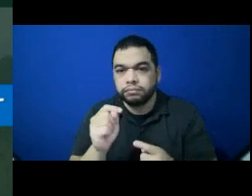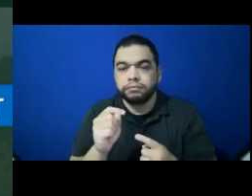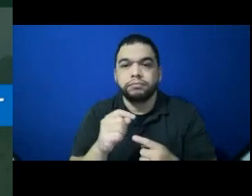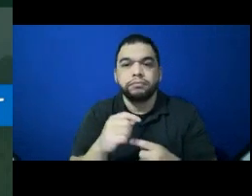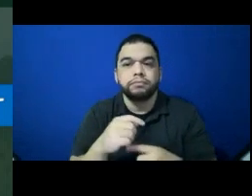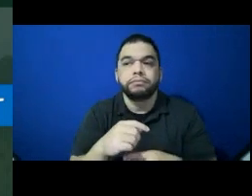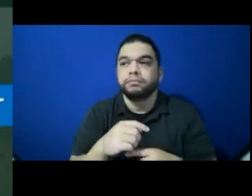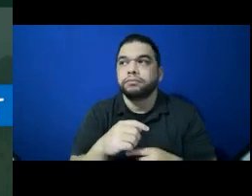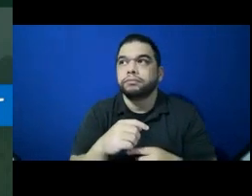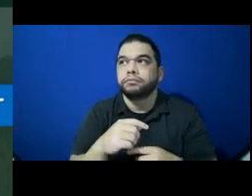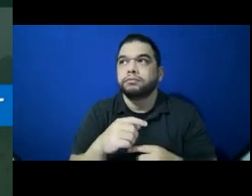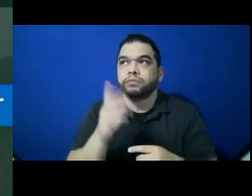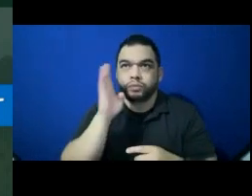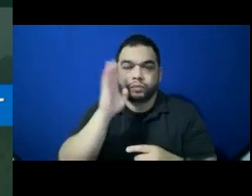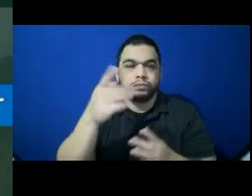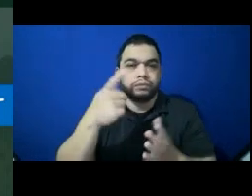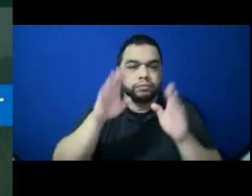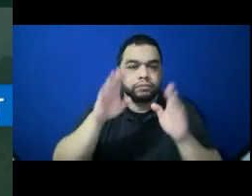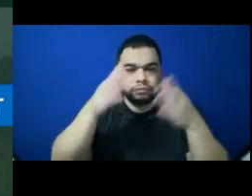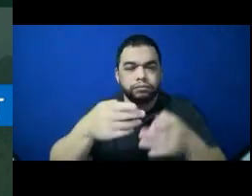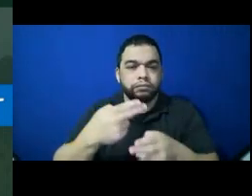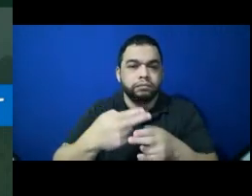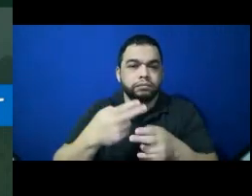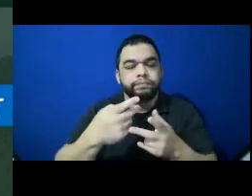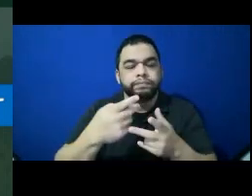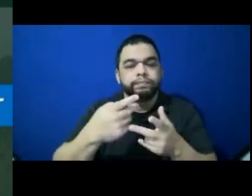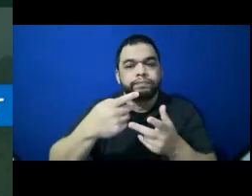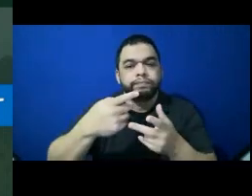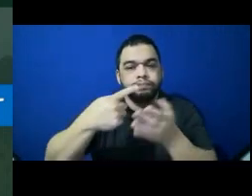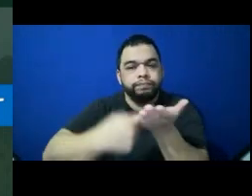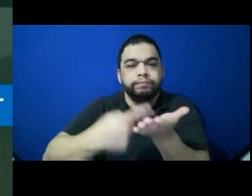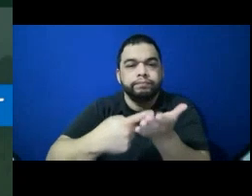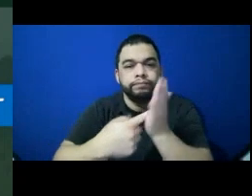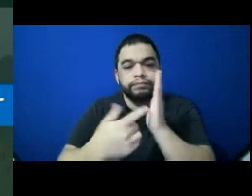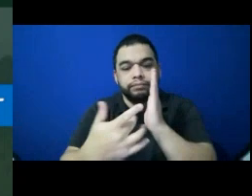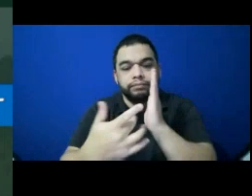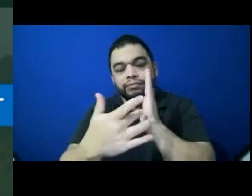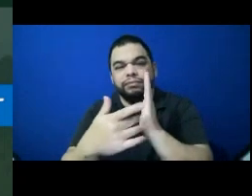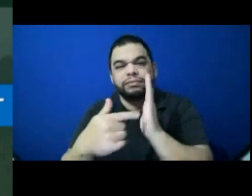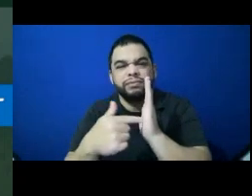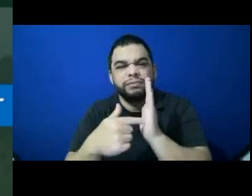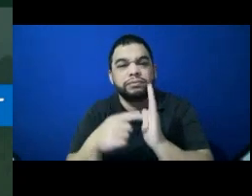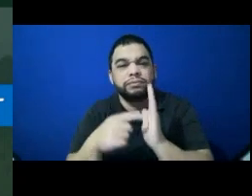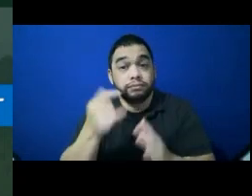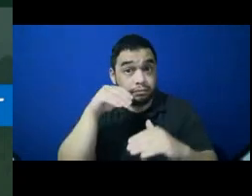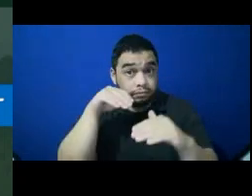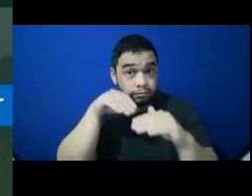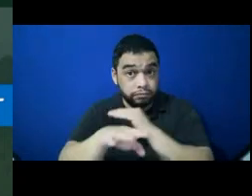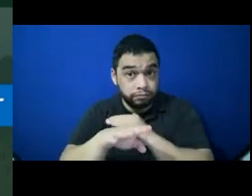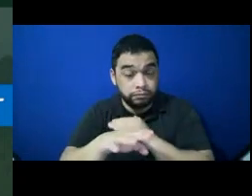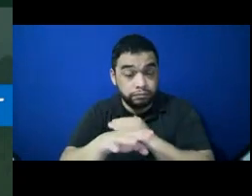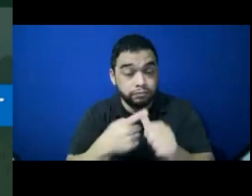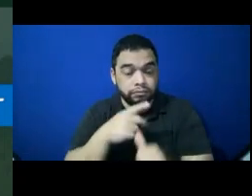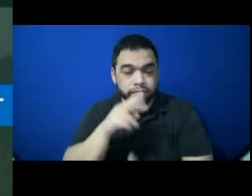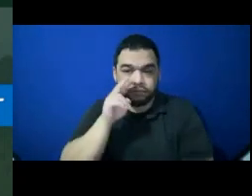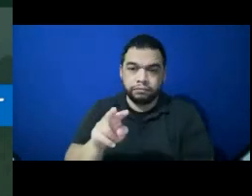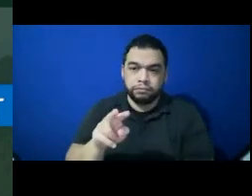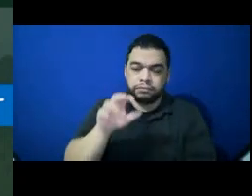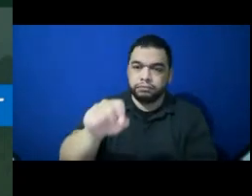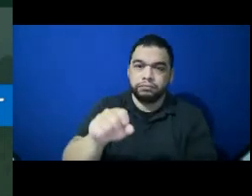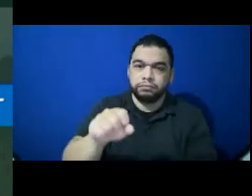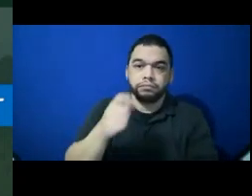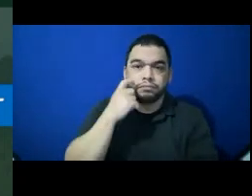talk about the technical topic. When we start or enter in this page,